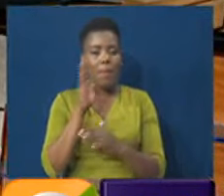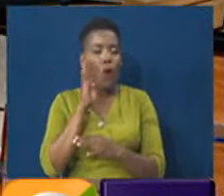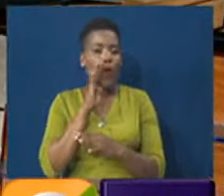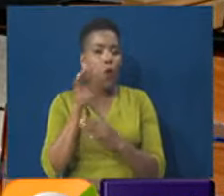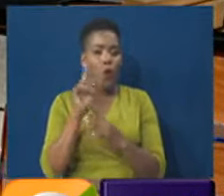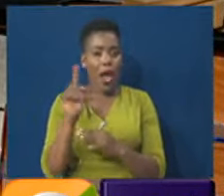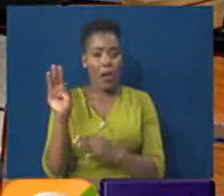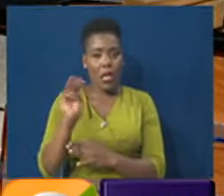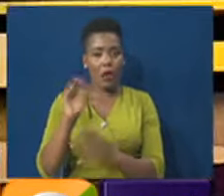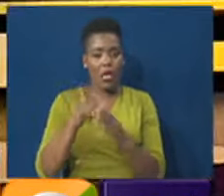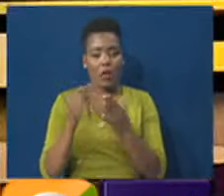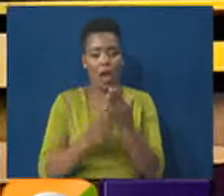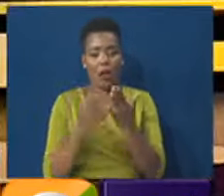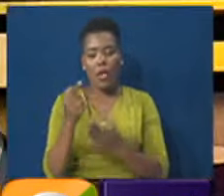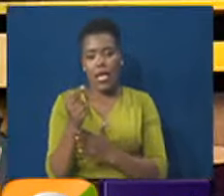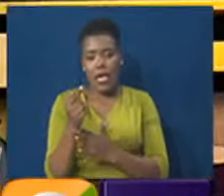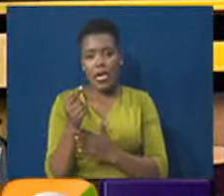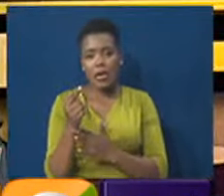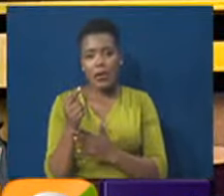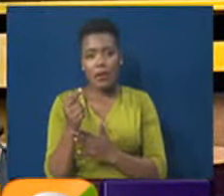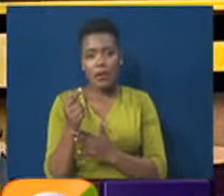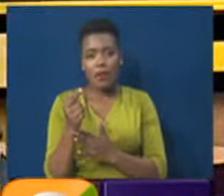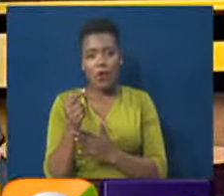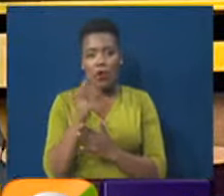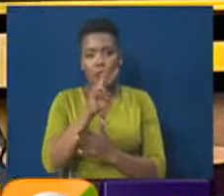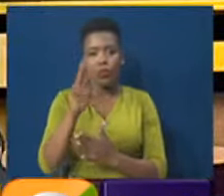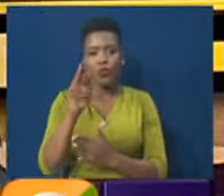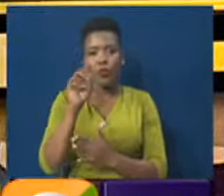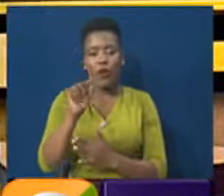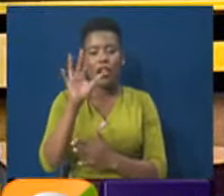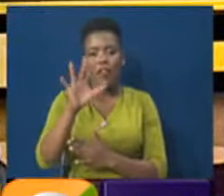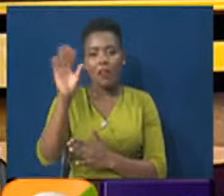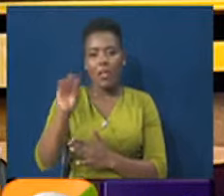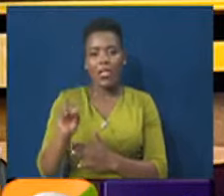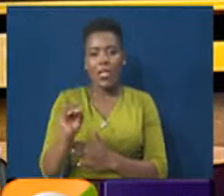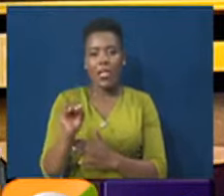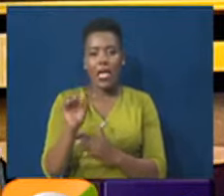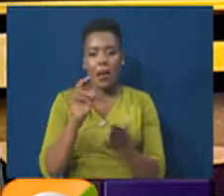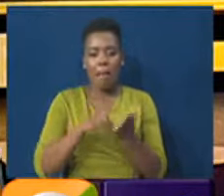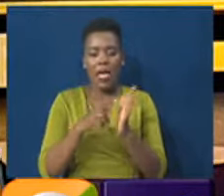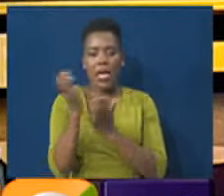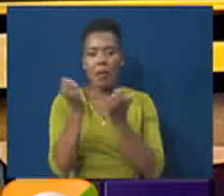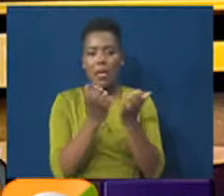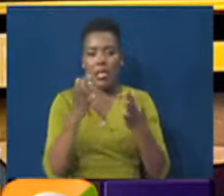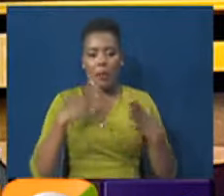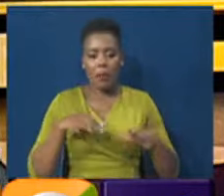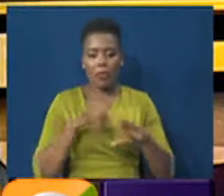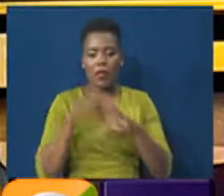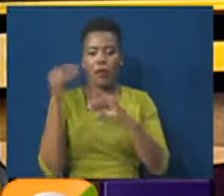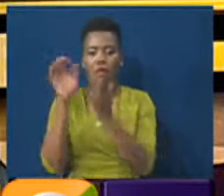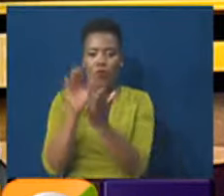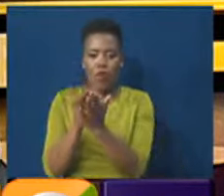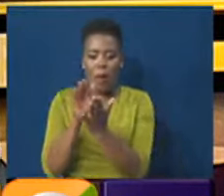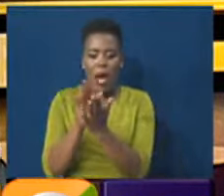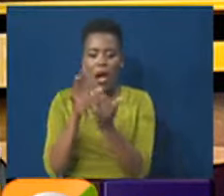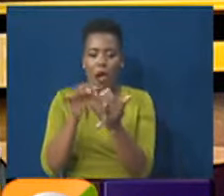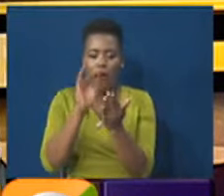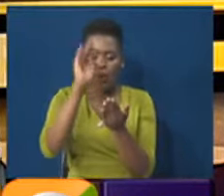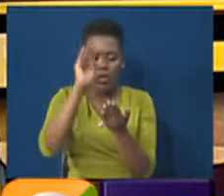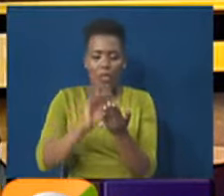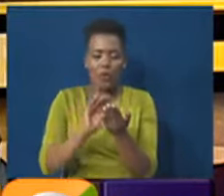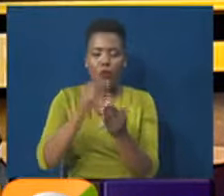equivalent of 22.5%, which means you and I, as small businesses, when we go to our banks, we now have to